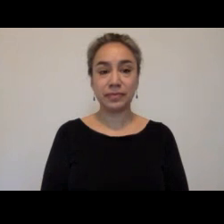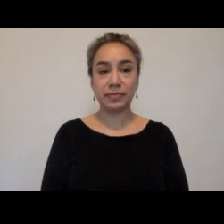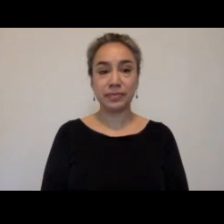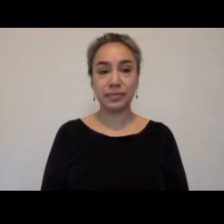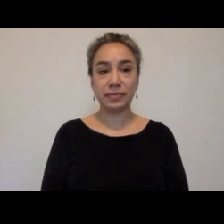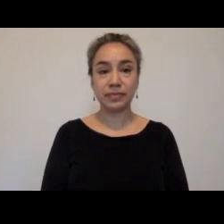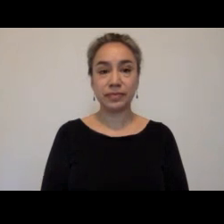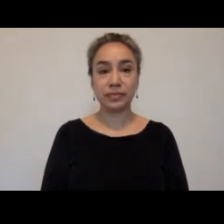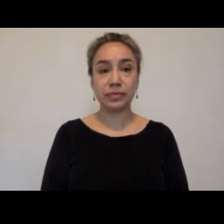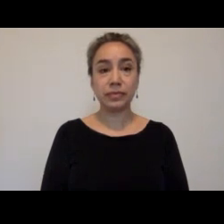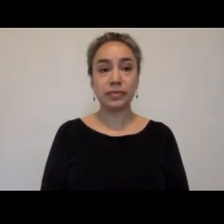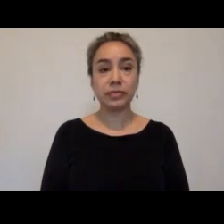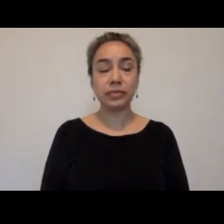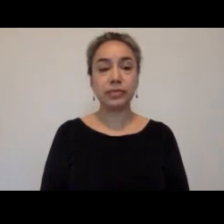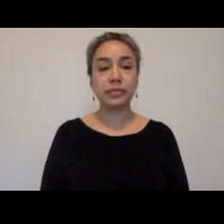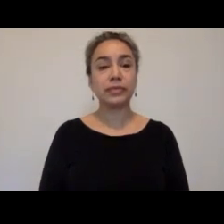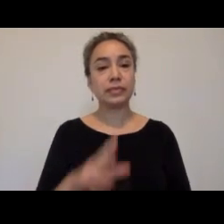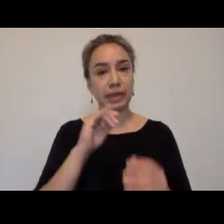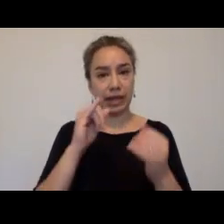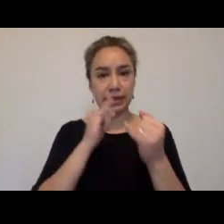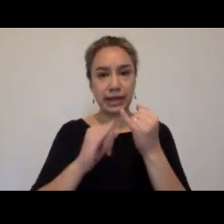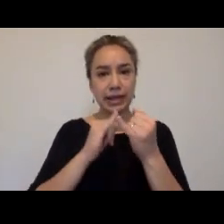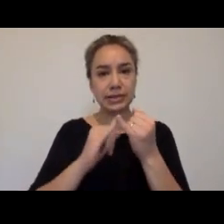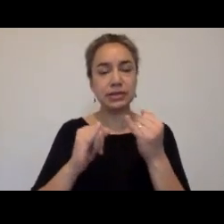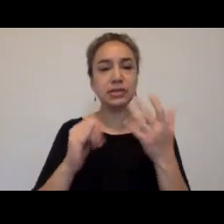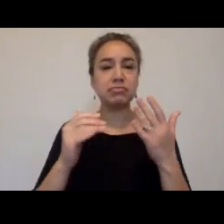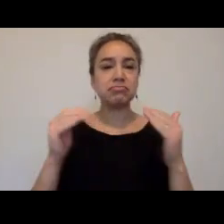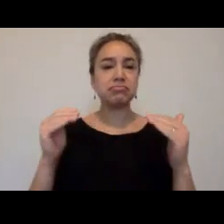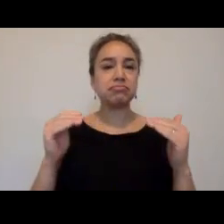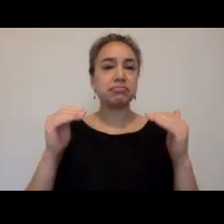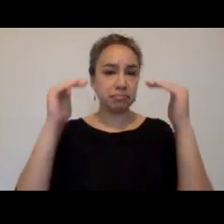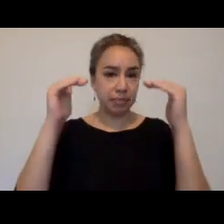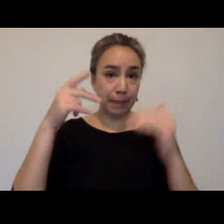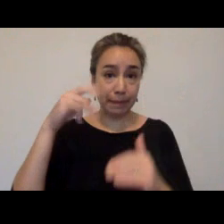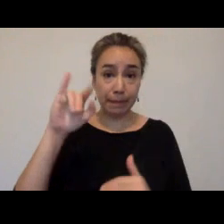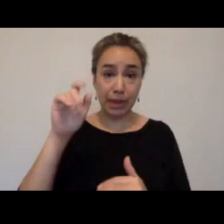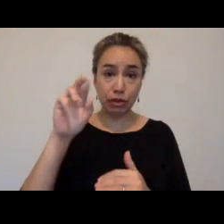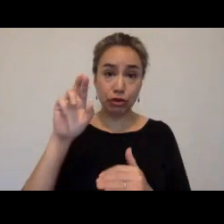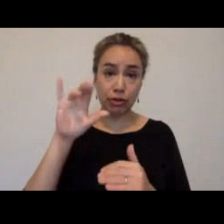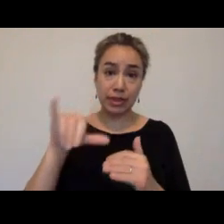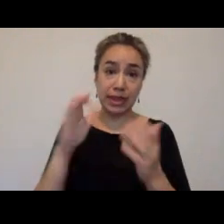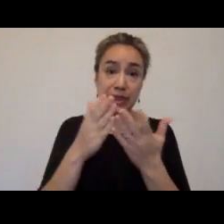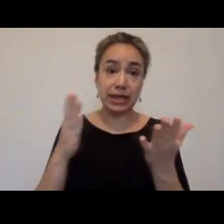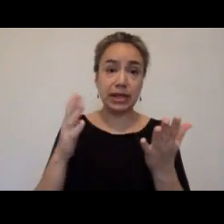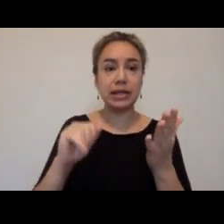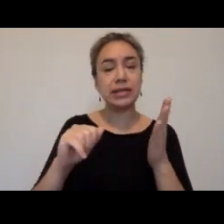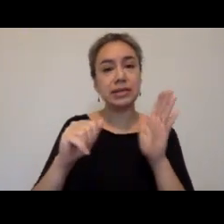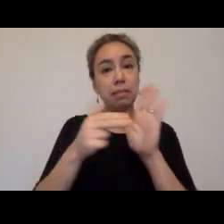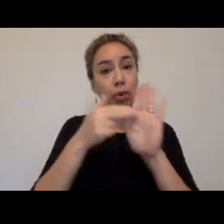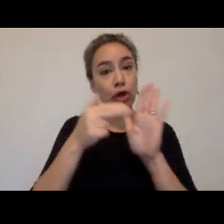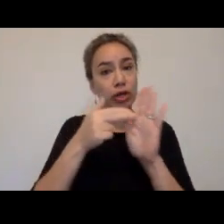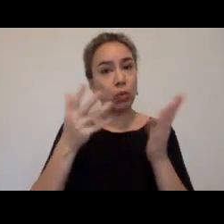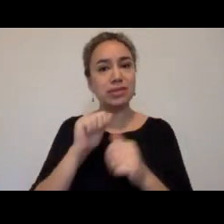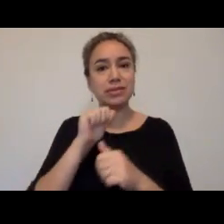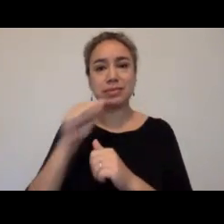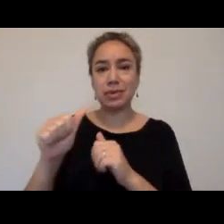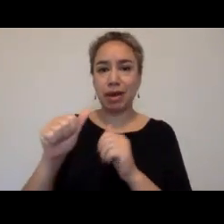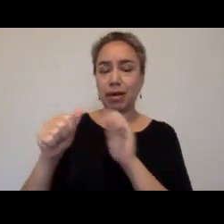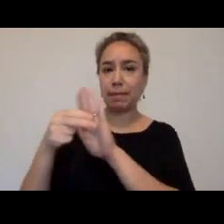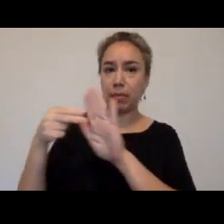have. And then the final sort of, high level pillar thing is marking the unmarked. And so this is